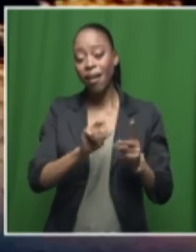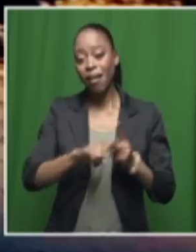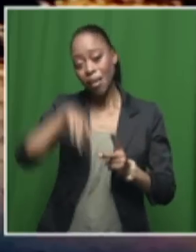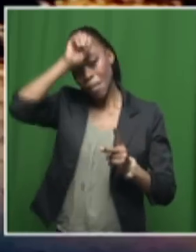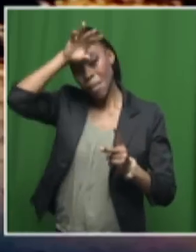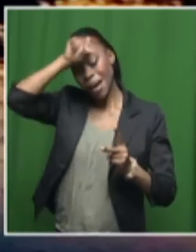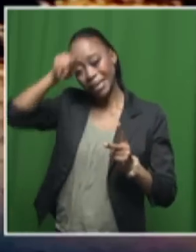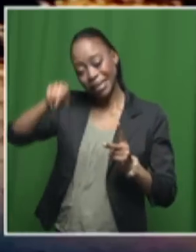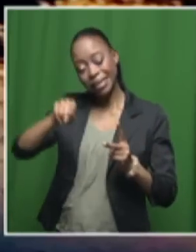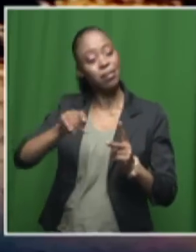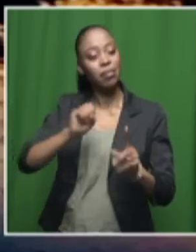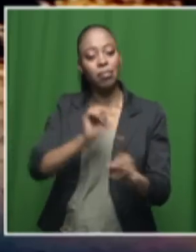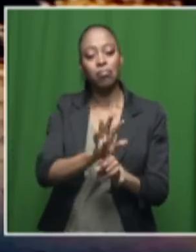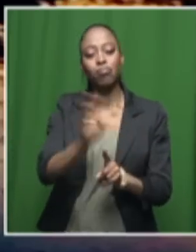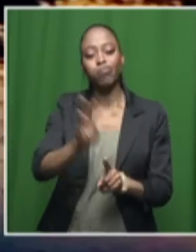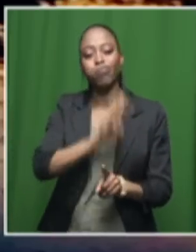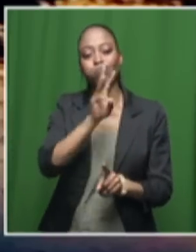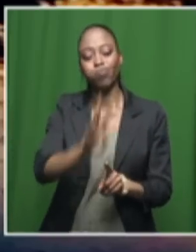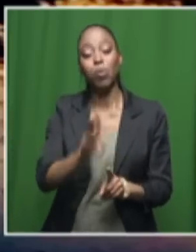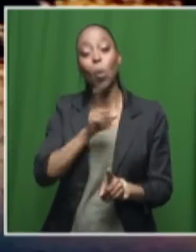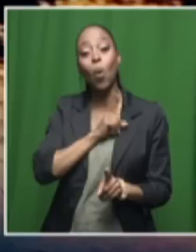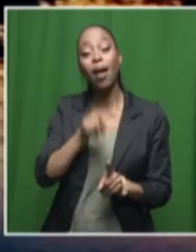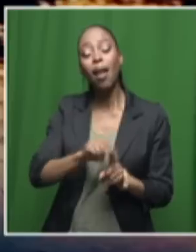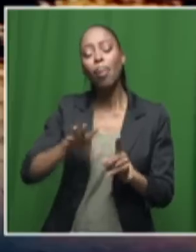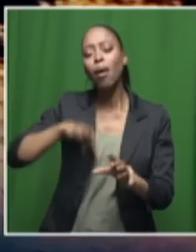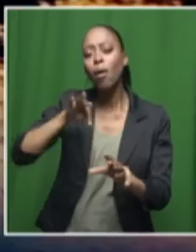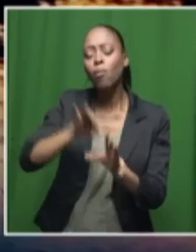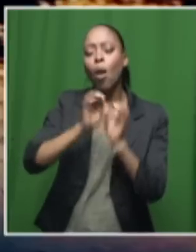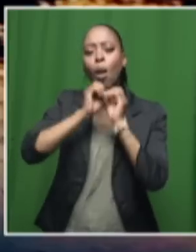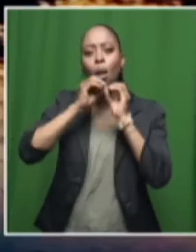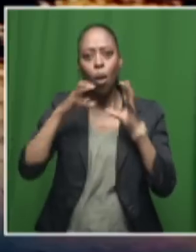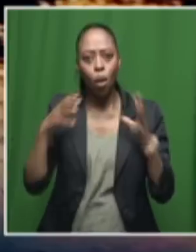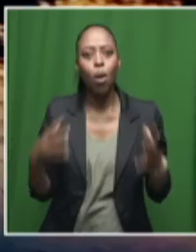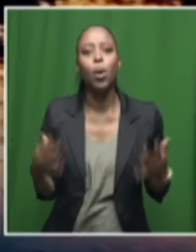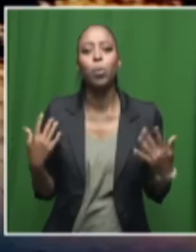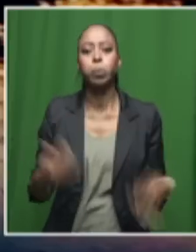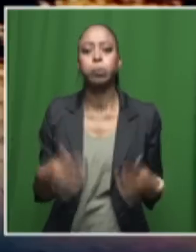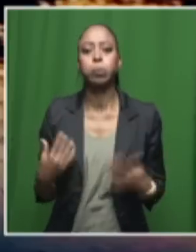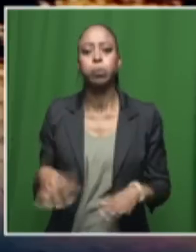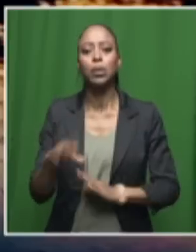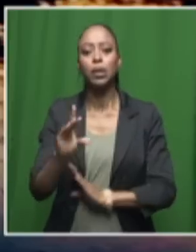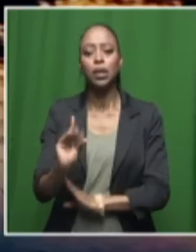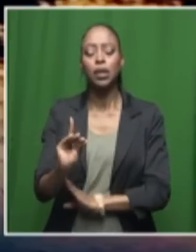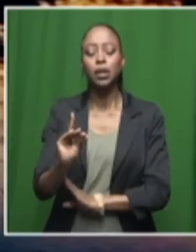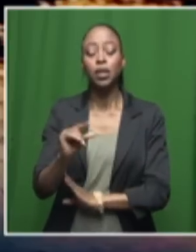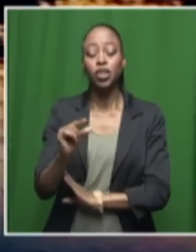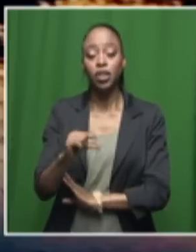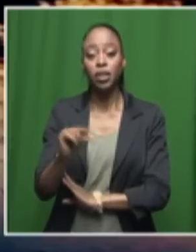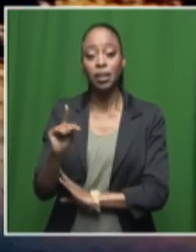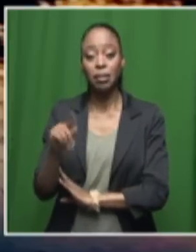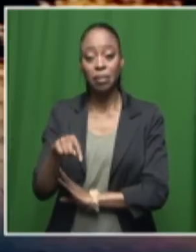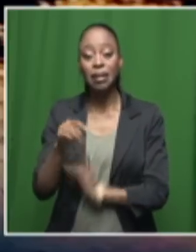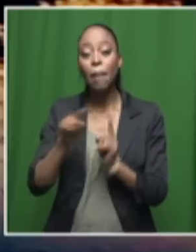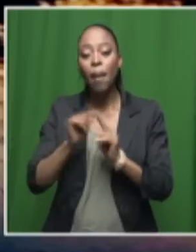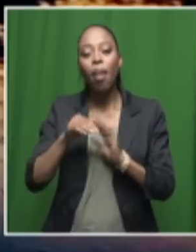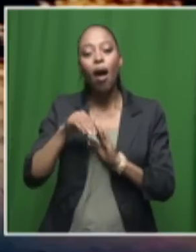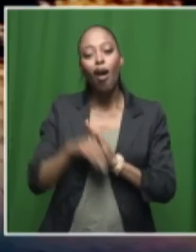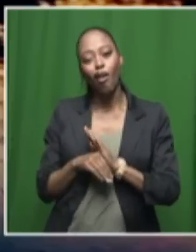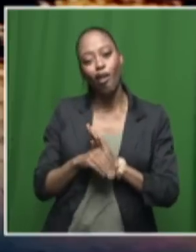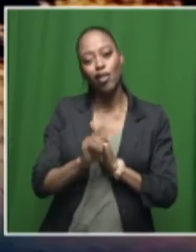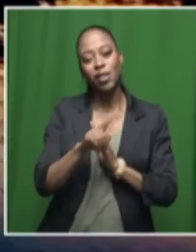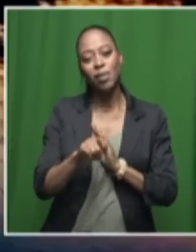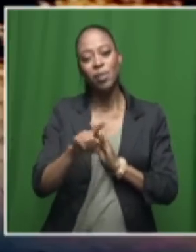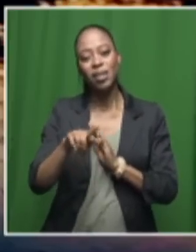mining industries are the biggest contributors to the GDP contraction, having decreased by 7.7% and